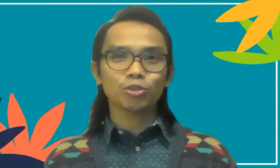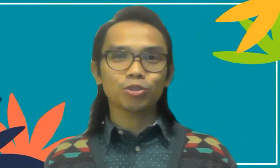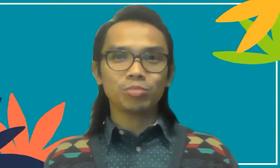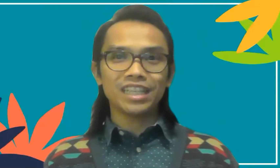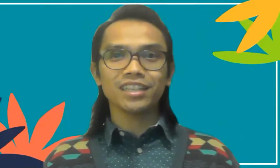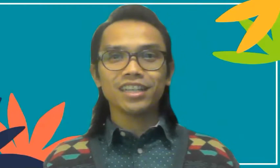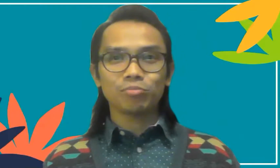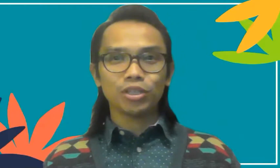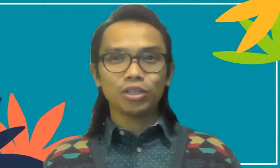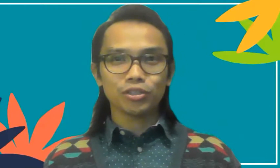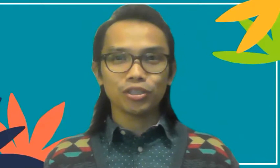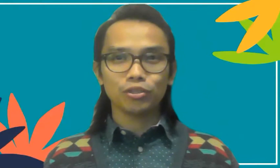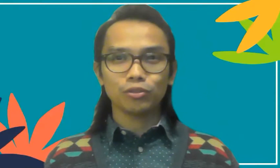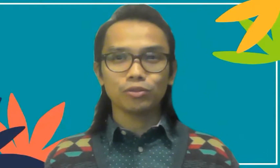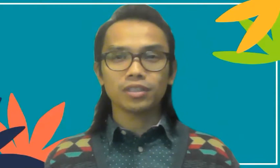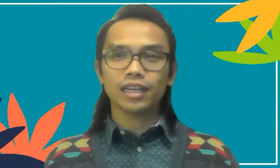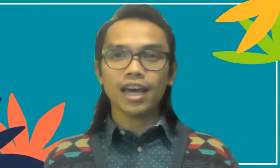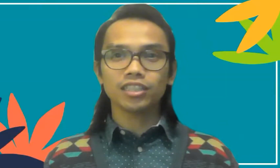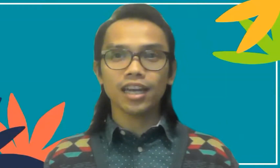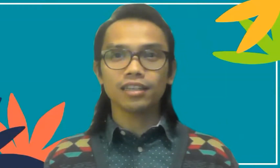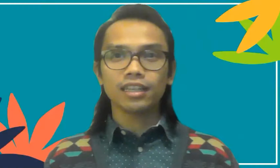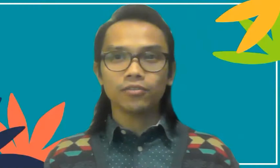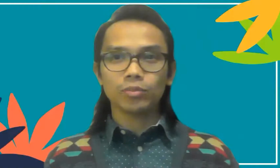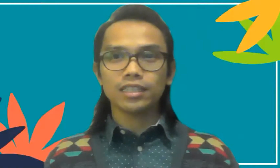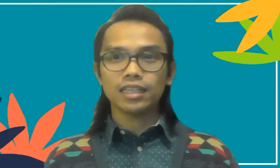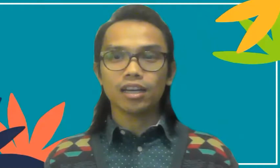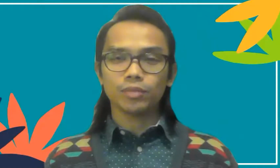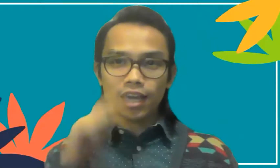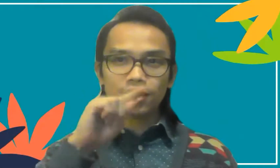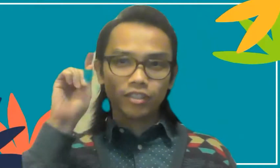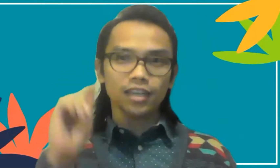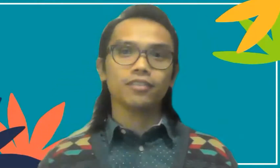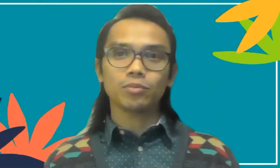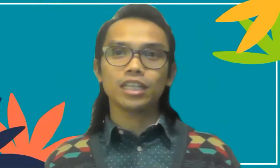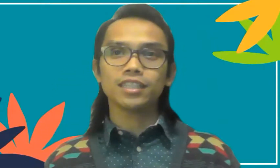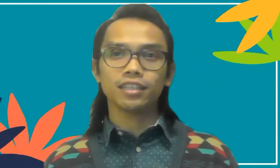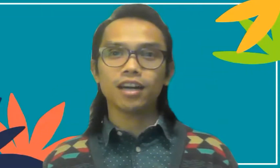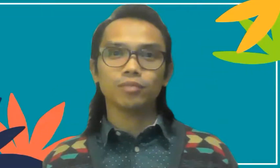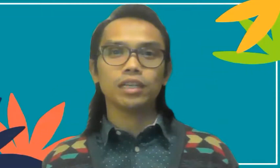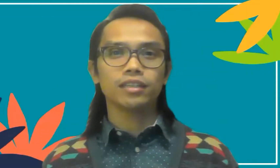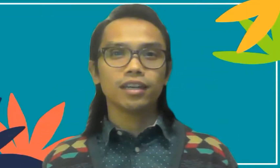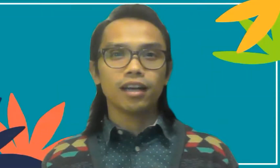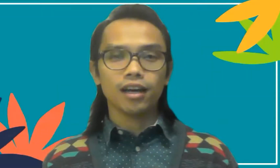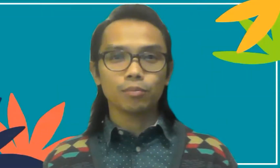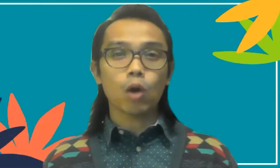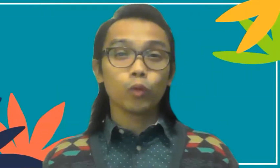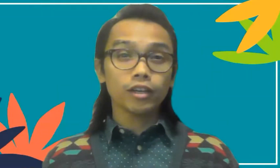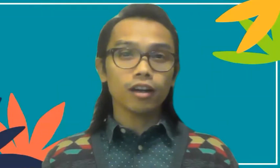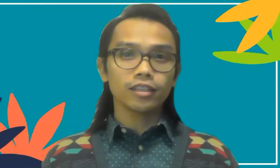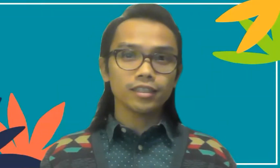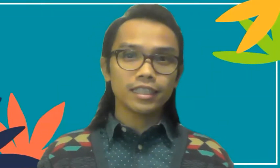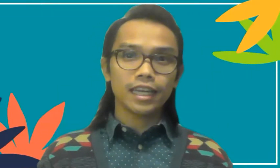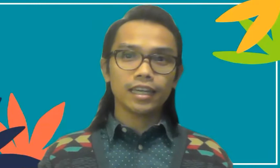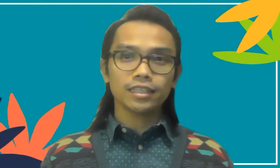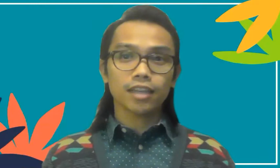your social media, make sure you use the hashtag feminist economy, hashtag feminist economy. We